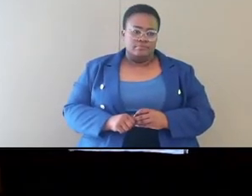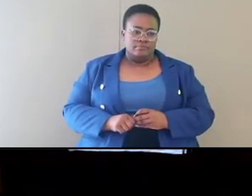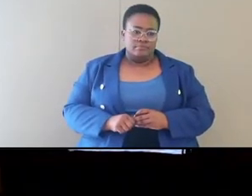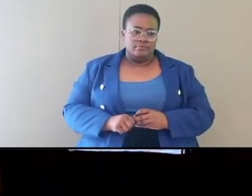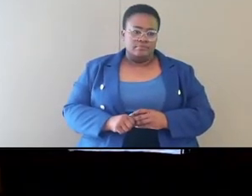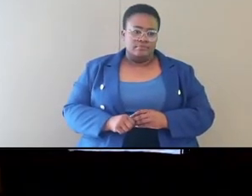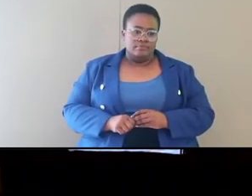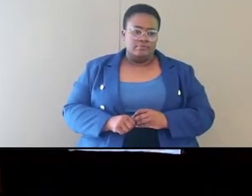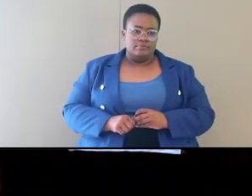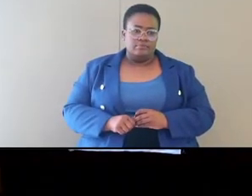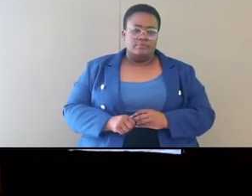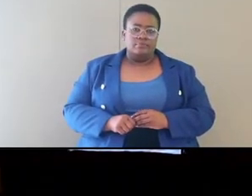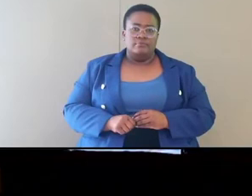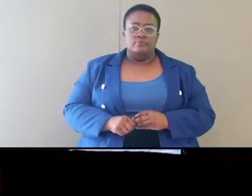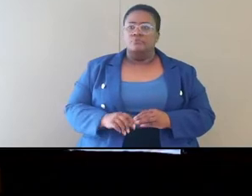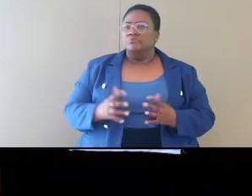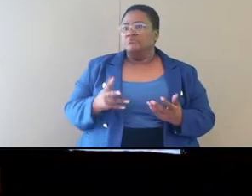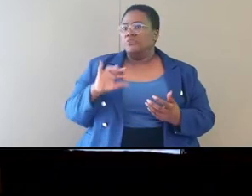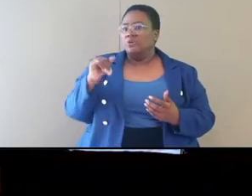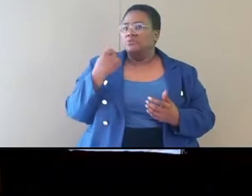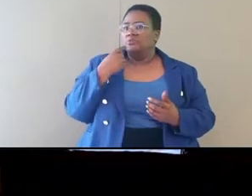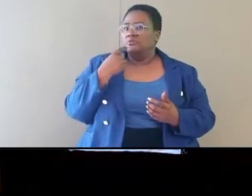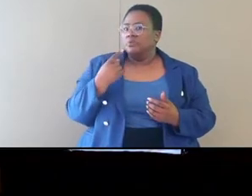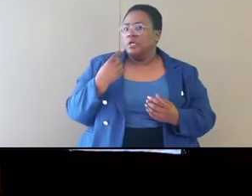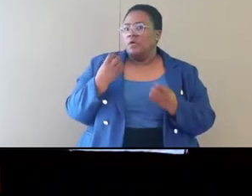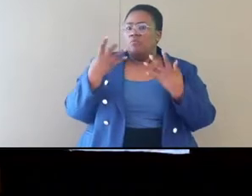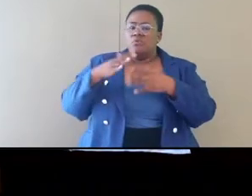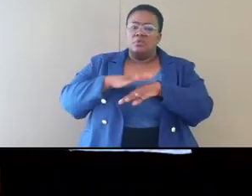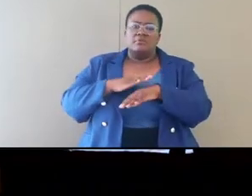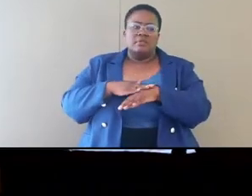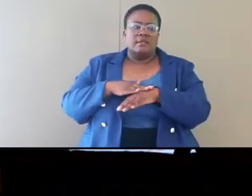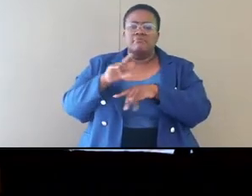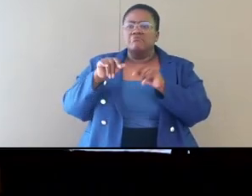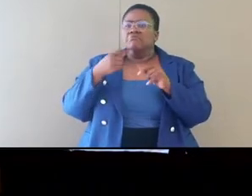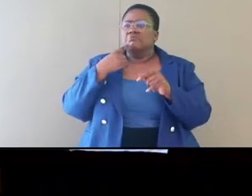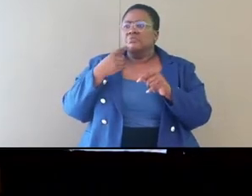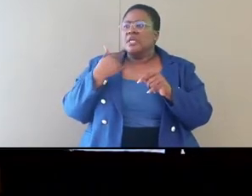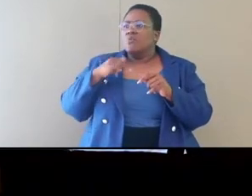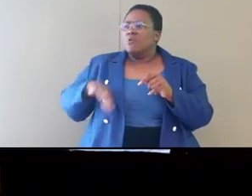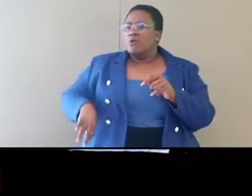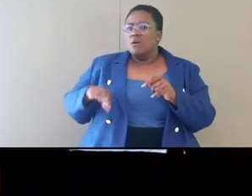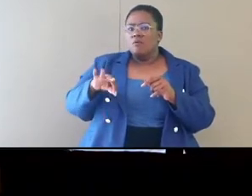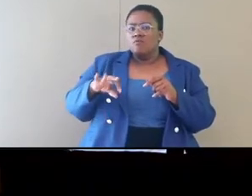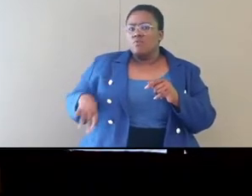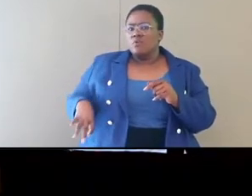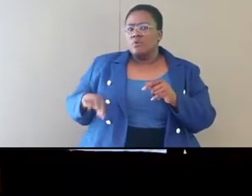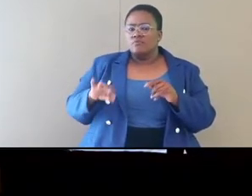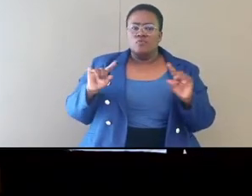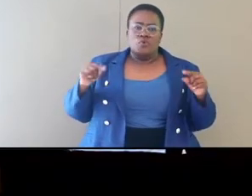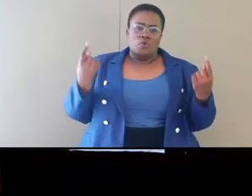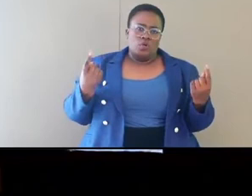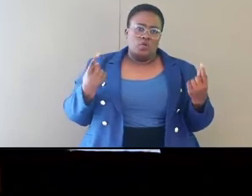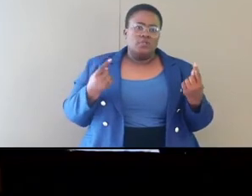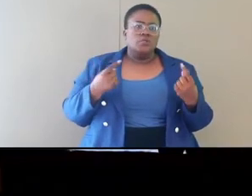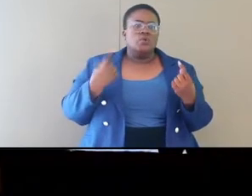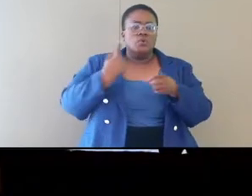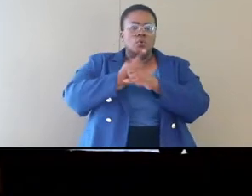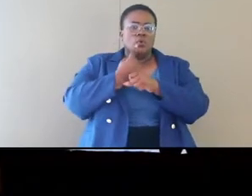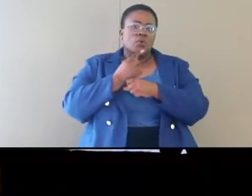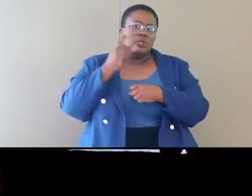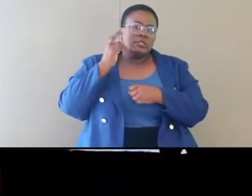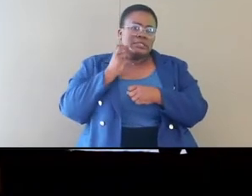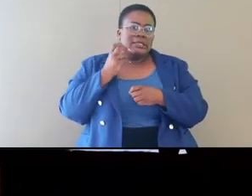And, yeah, just to say, it's often said we can't afford all these grants for children. We don't so often hear that argument